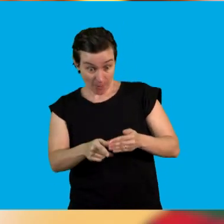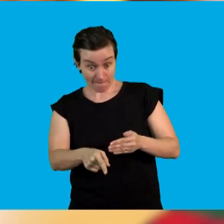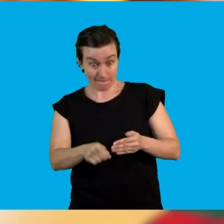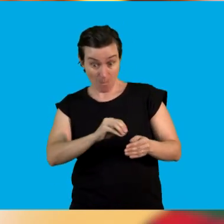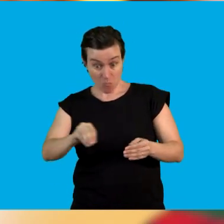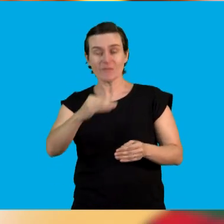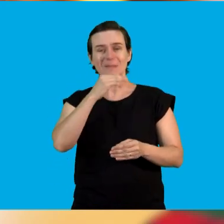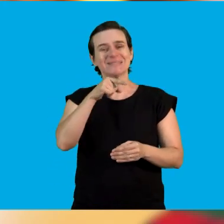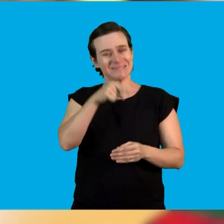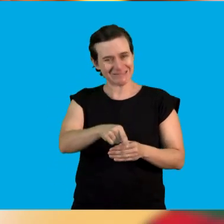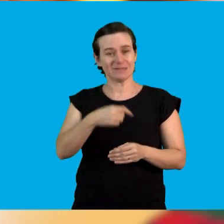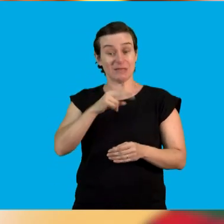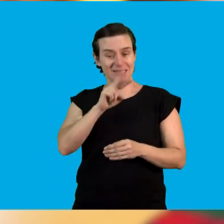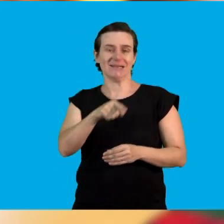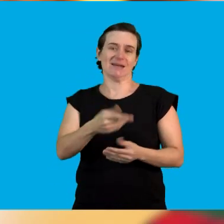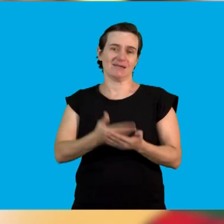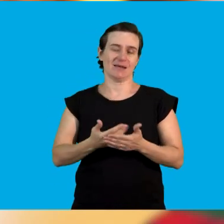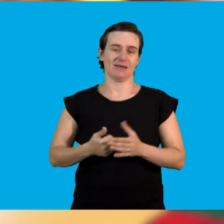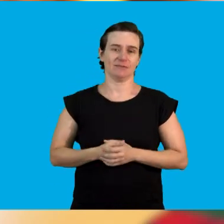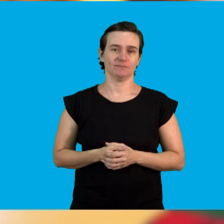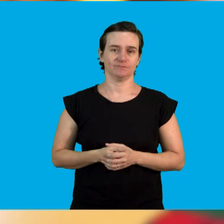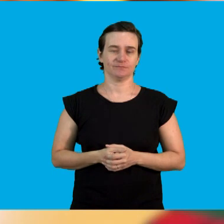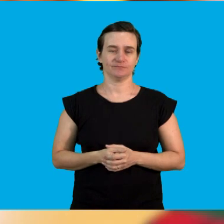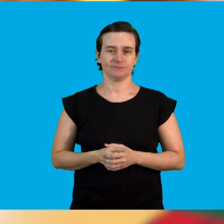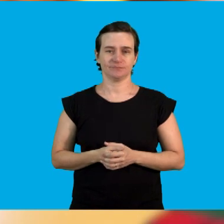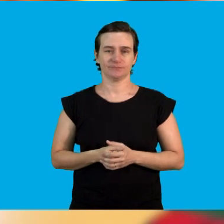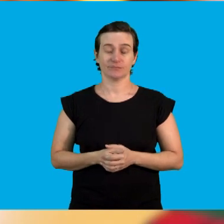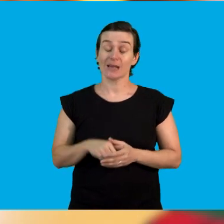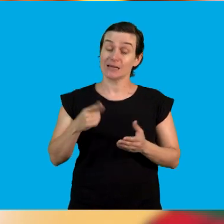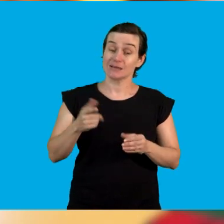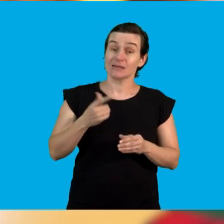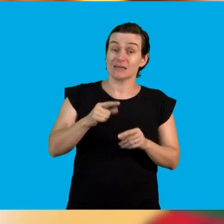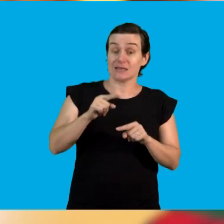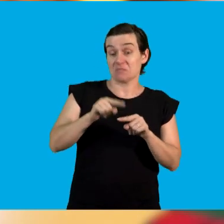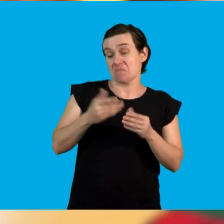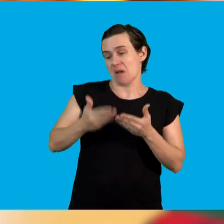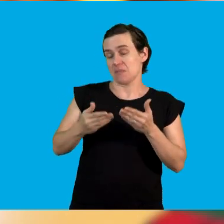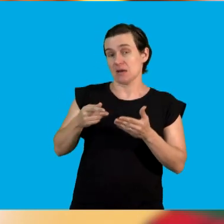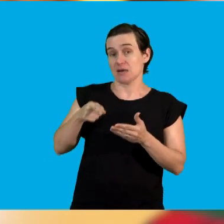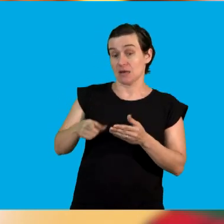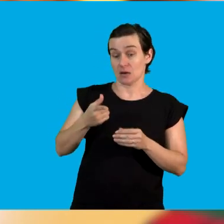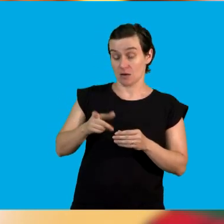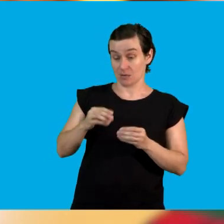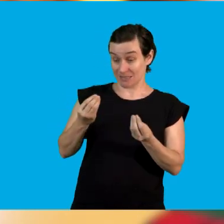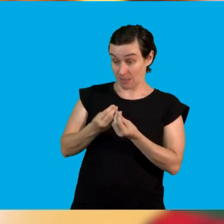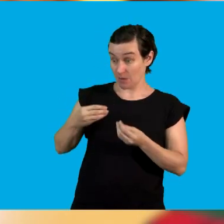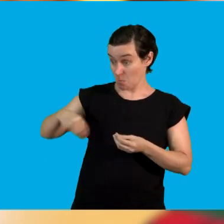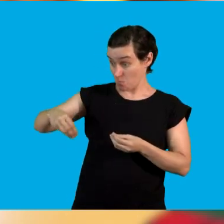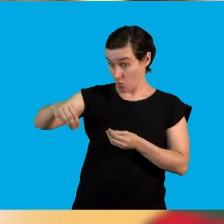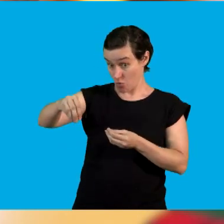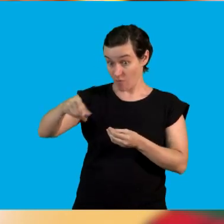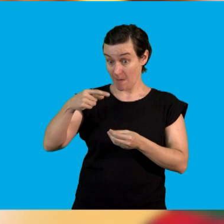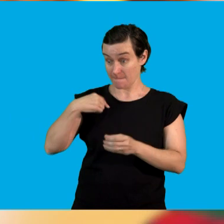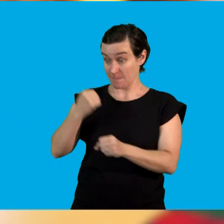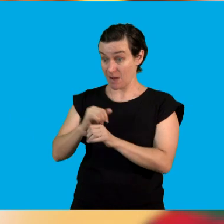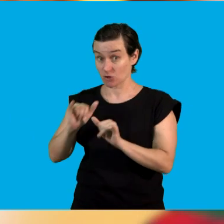force onto it, and the effects of it would then be determined by that object, either it being in motion or it coming